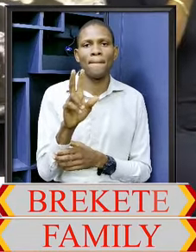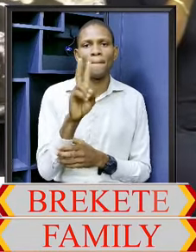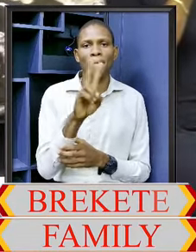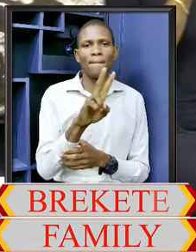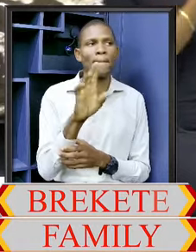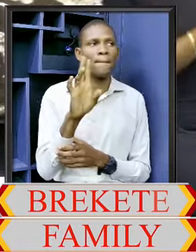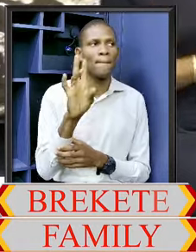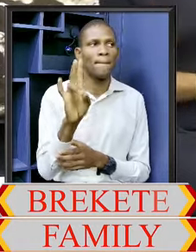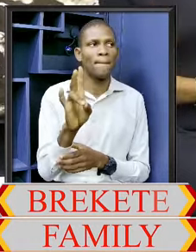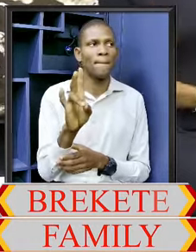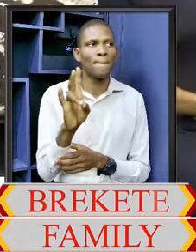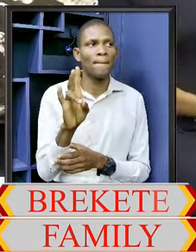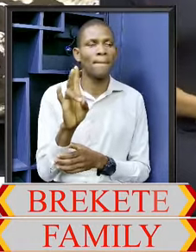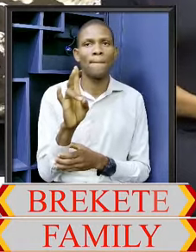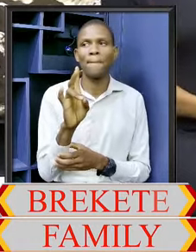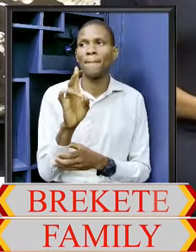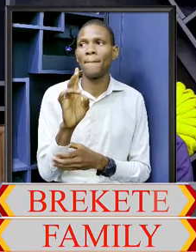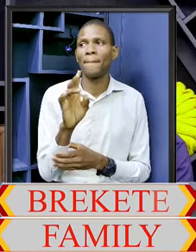070-43-59-33-27